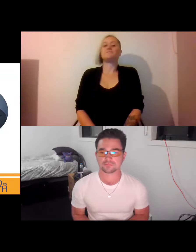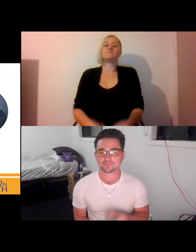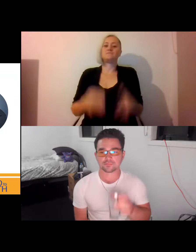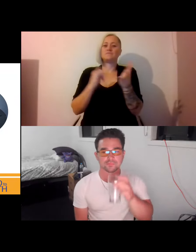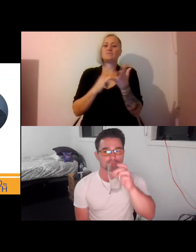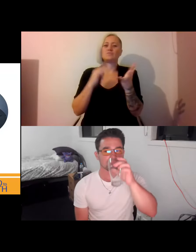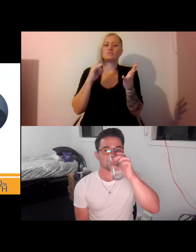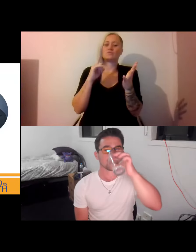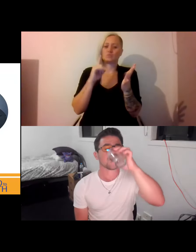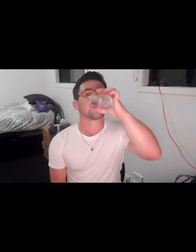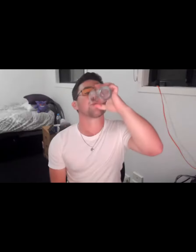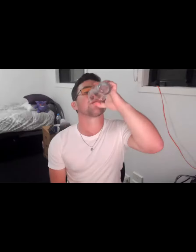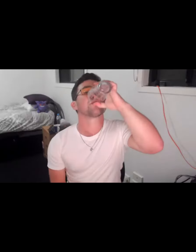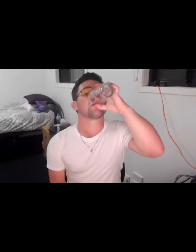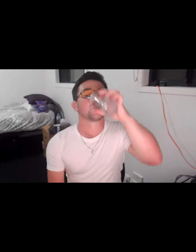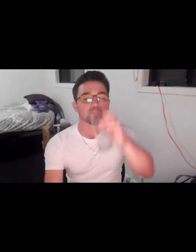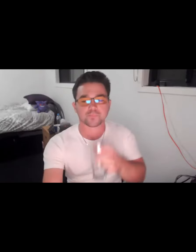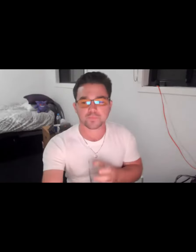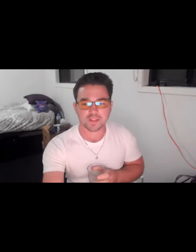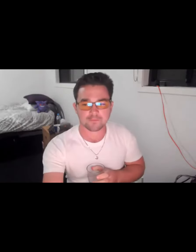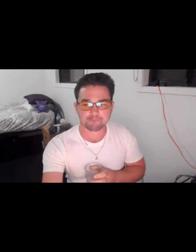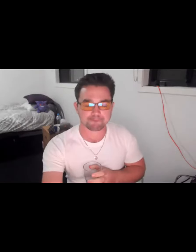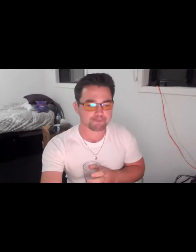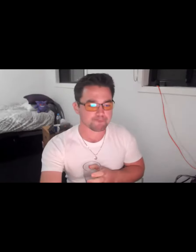just to finish up,